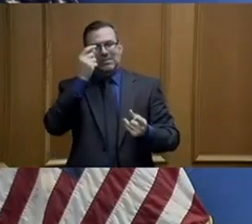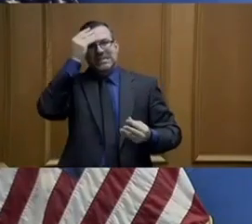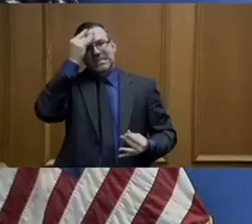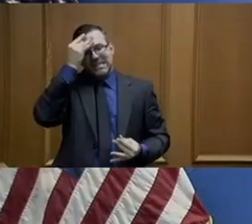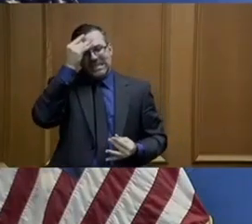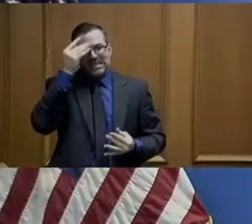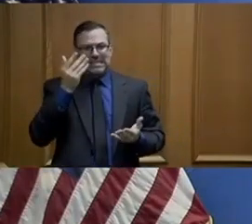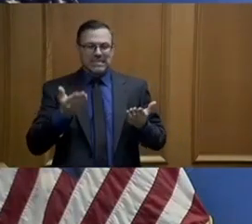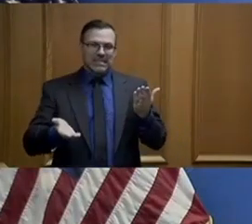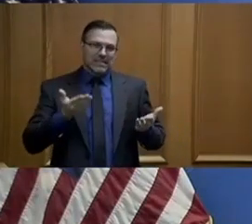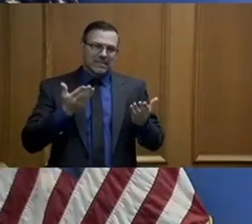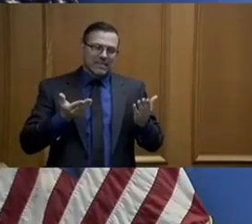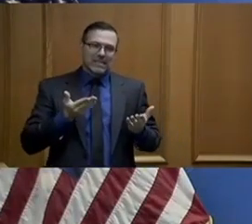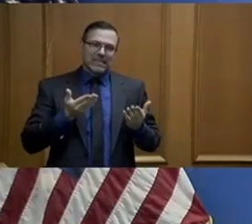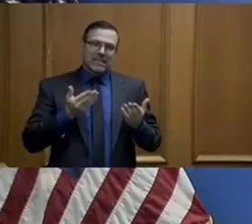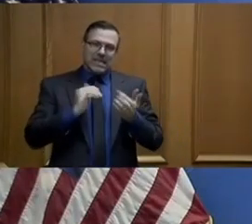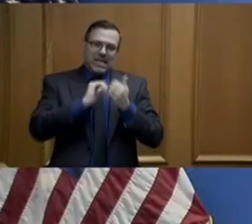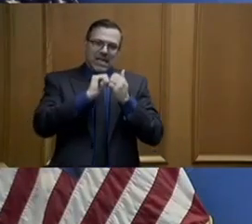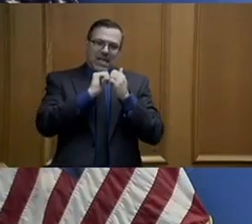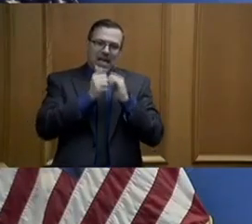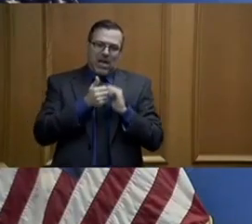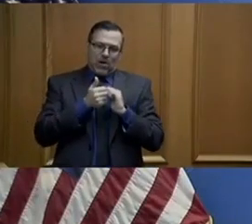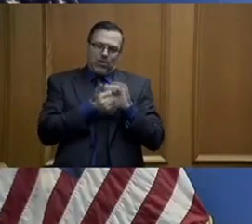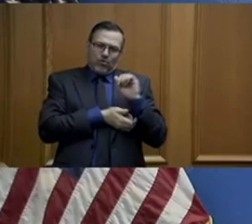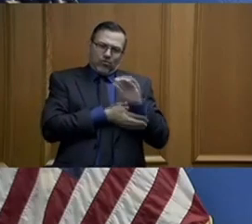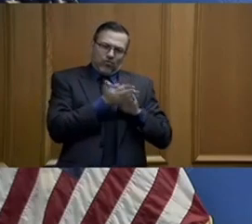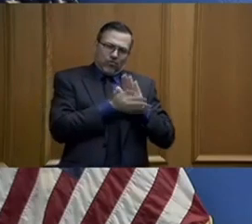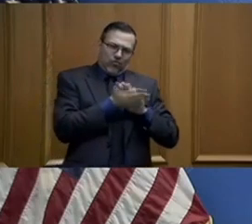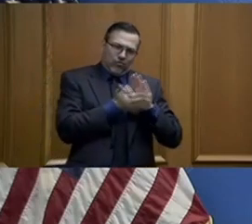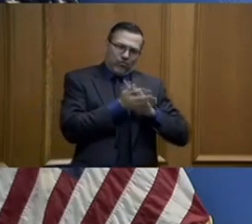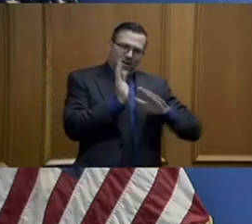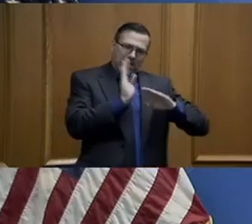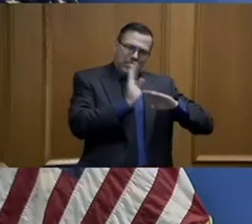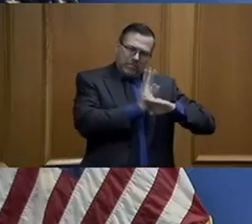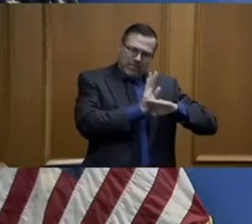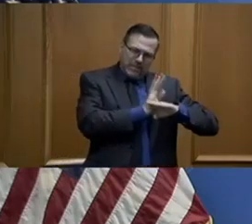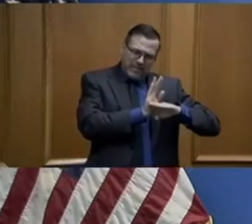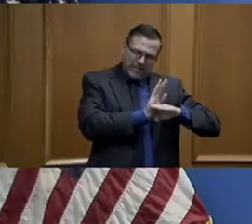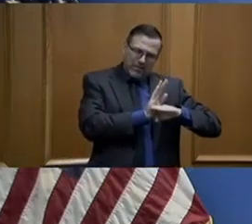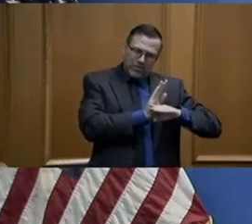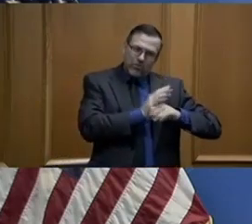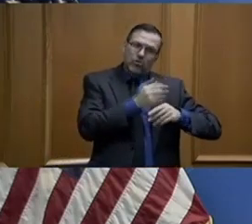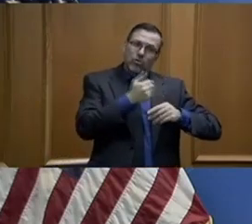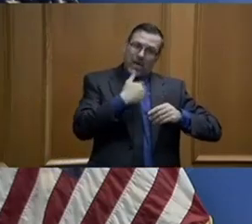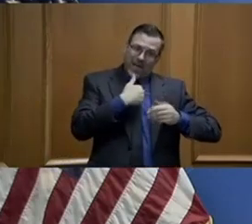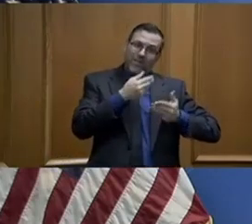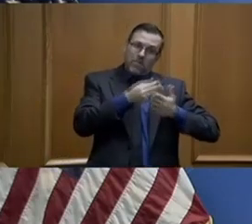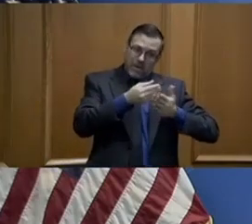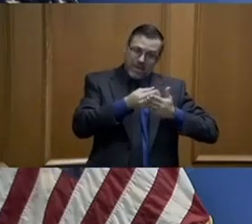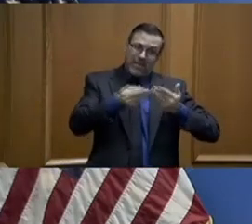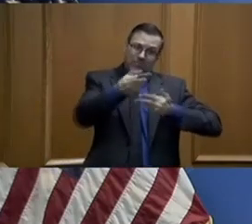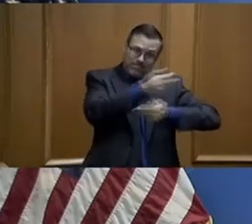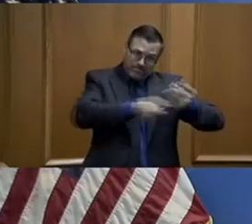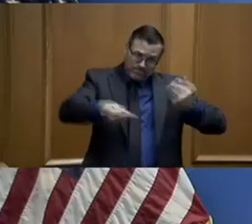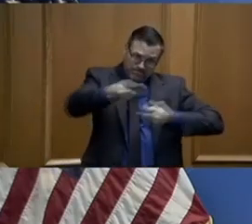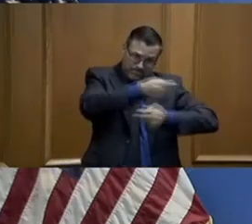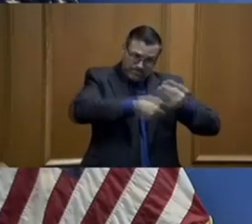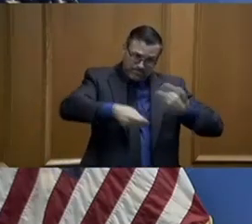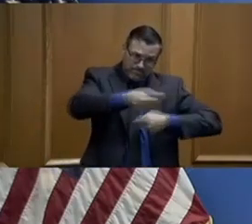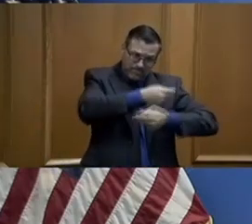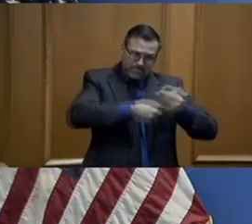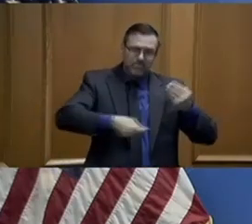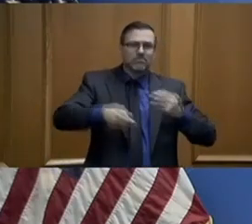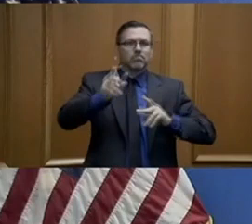reimagine how to conduct business in a society so that we can operate our economy safely and confidently